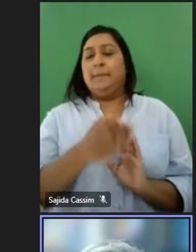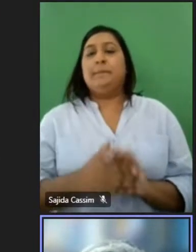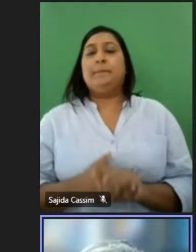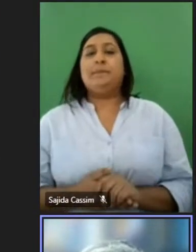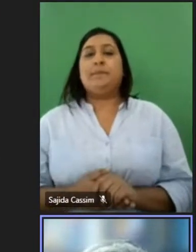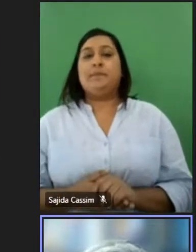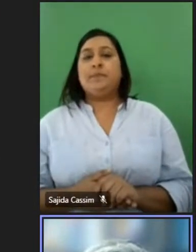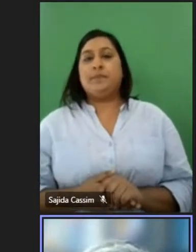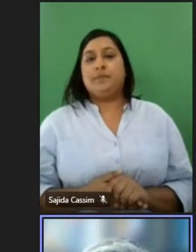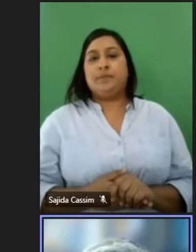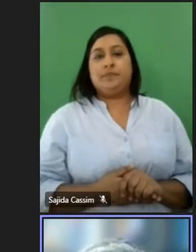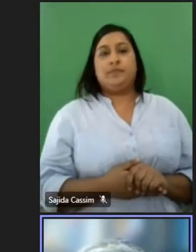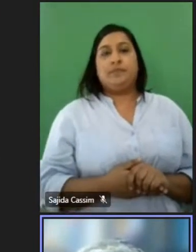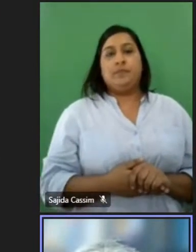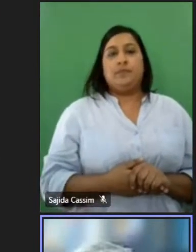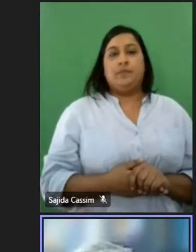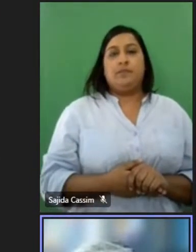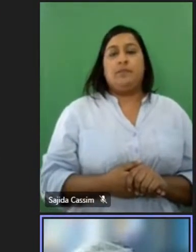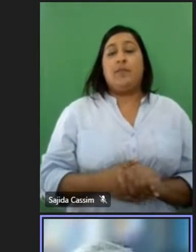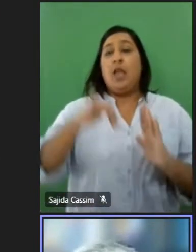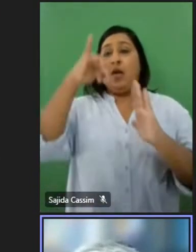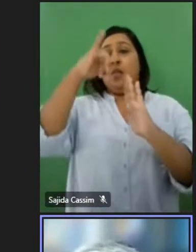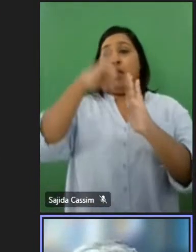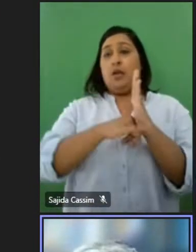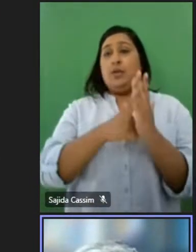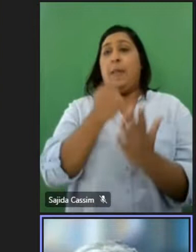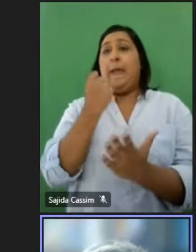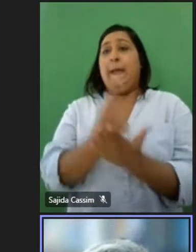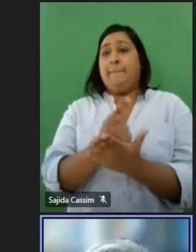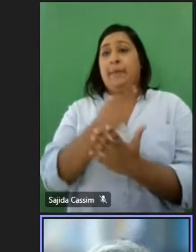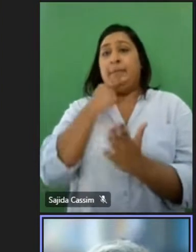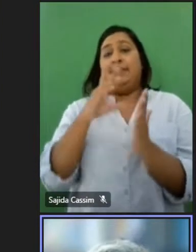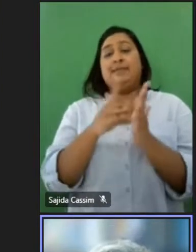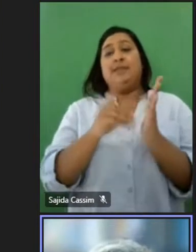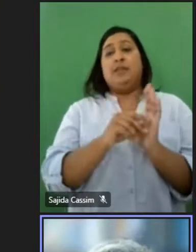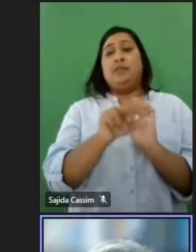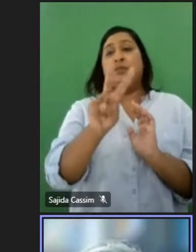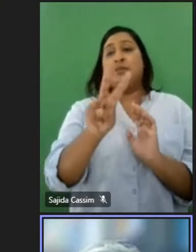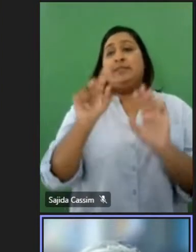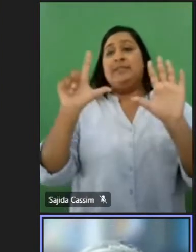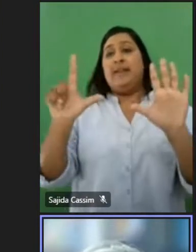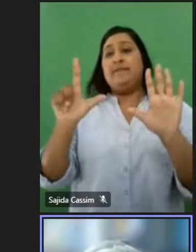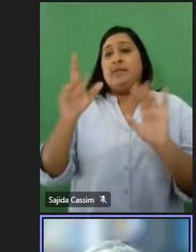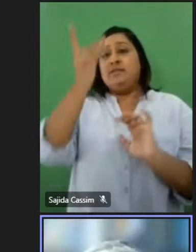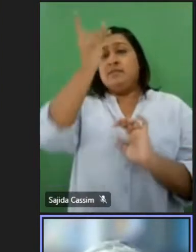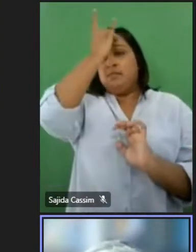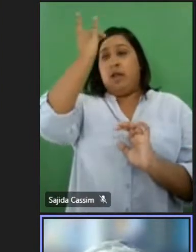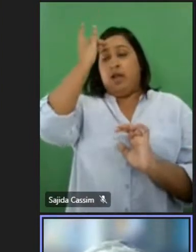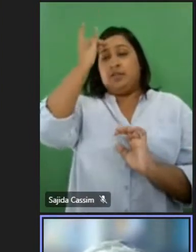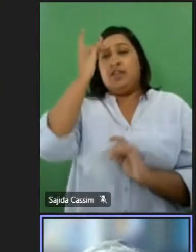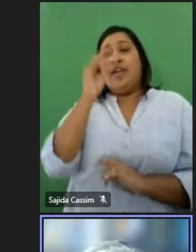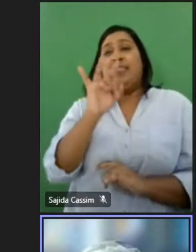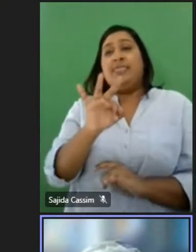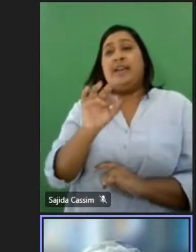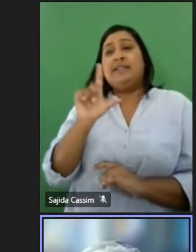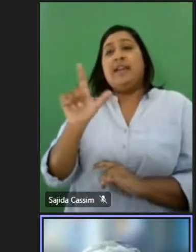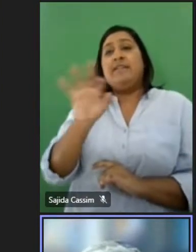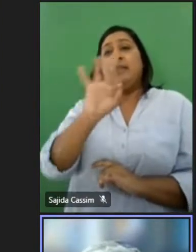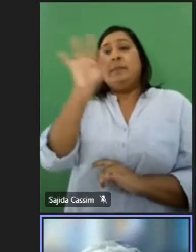that at the time of lockdown on the 27th of March, we had 37% of our sample